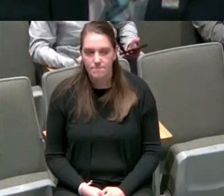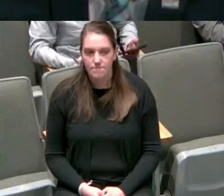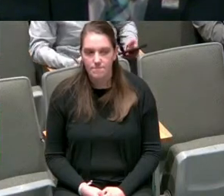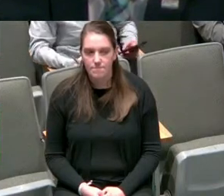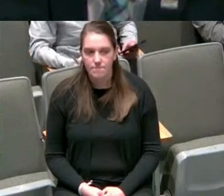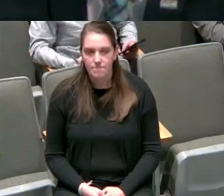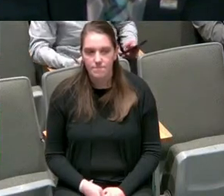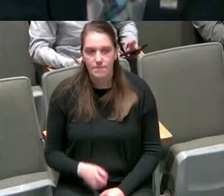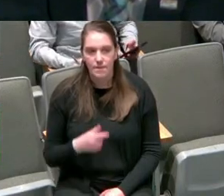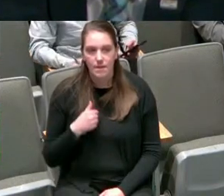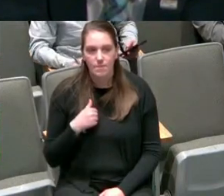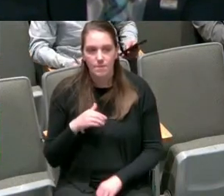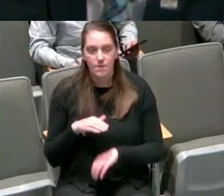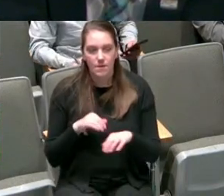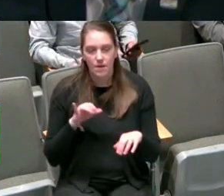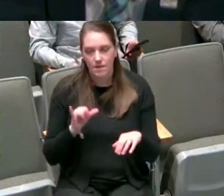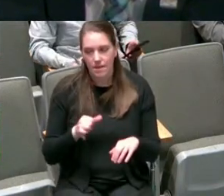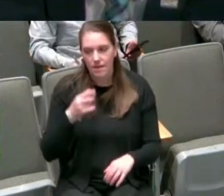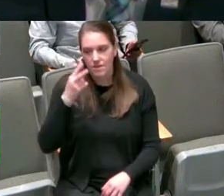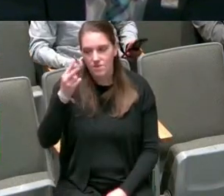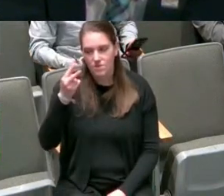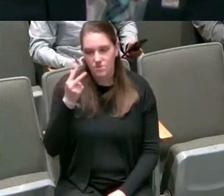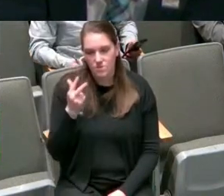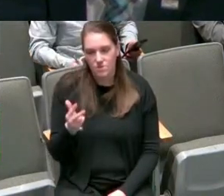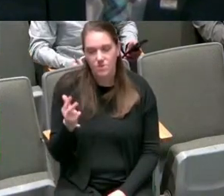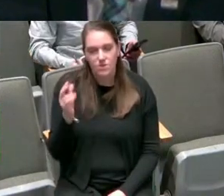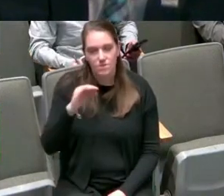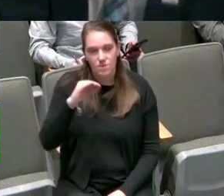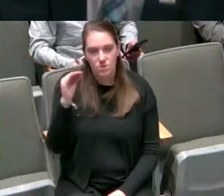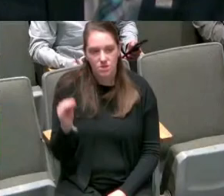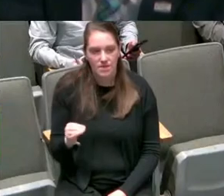I'm gonna call that two-thirds majority